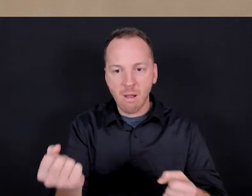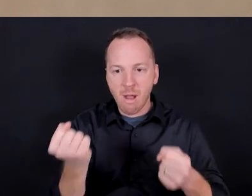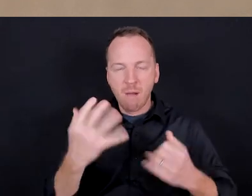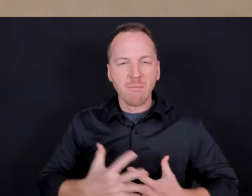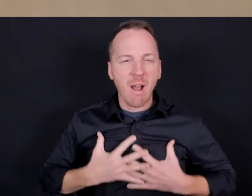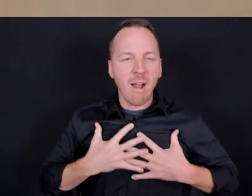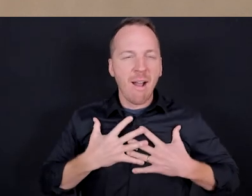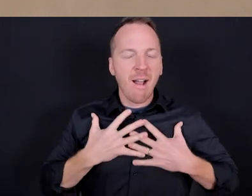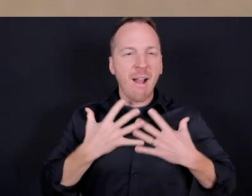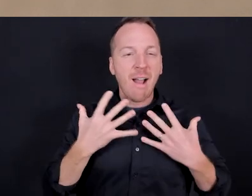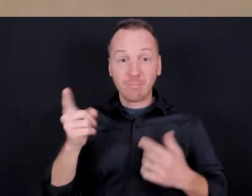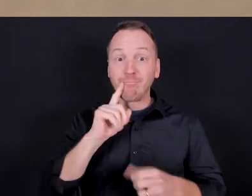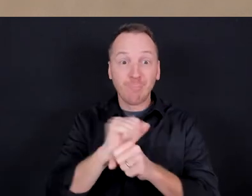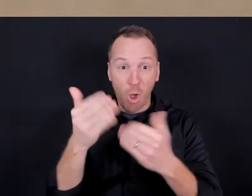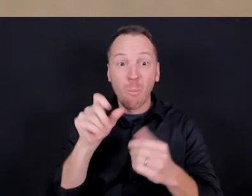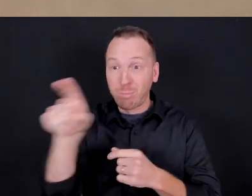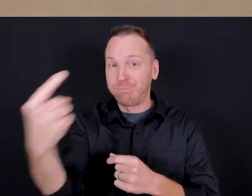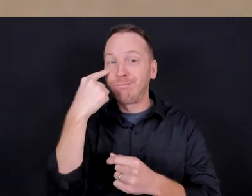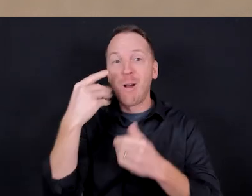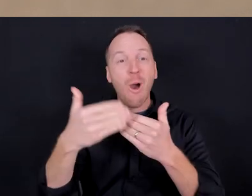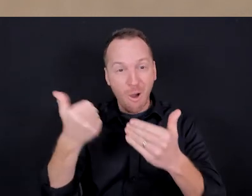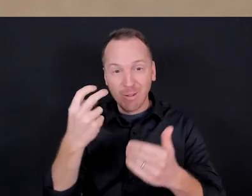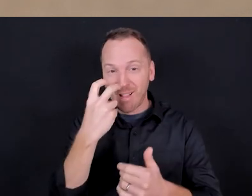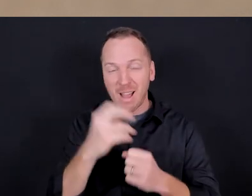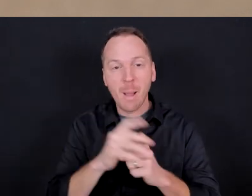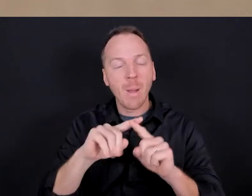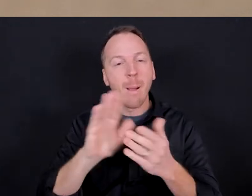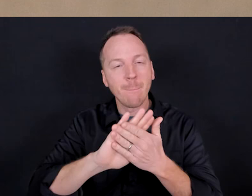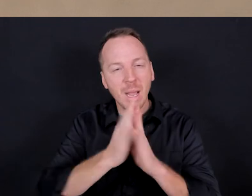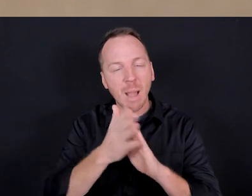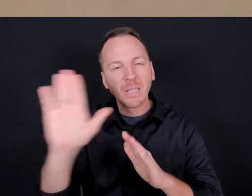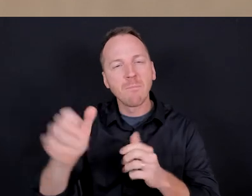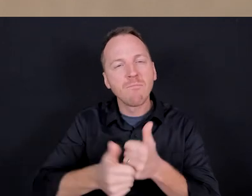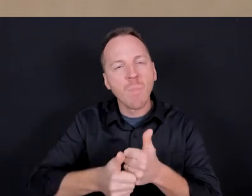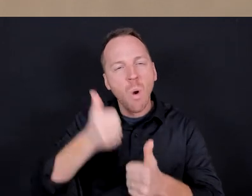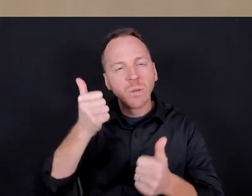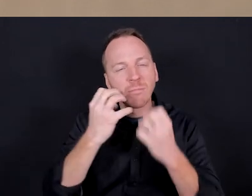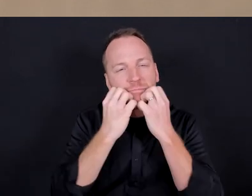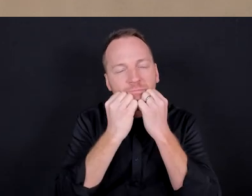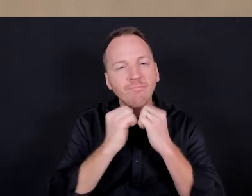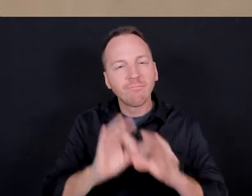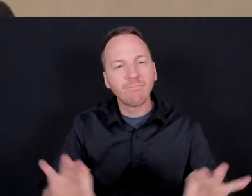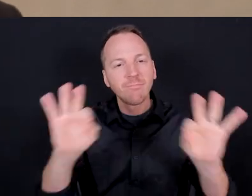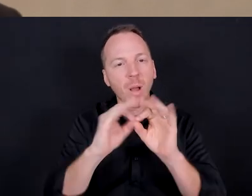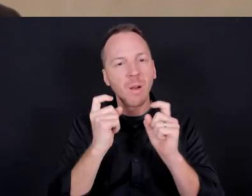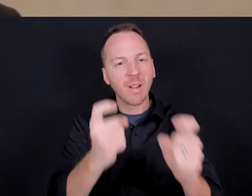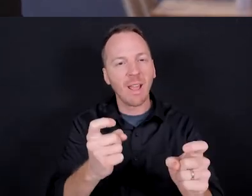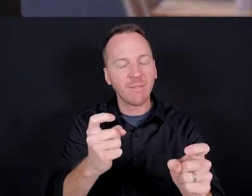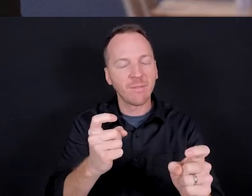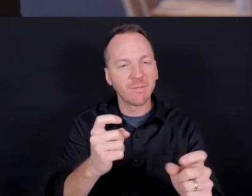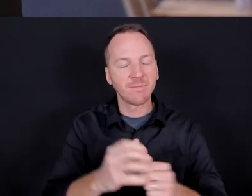And in spite of almost shooting his eye out, it became his most treasured Christmas present of all